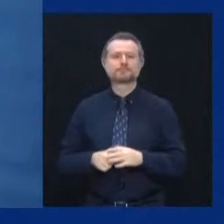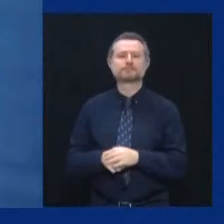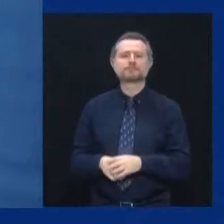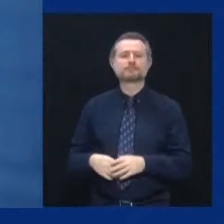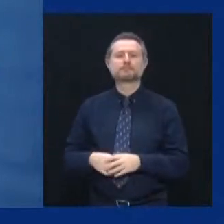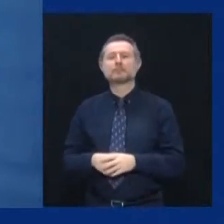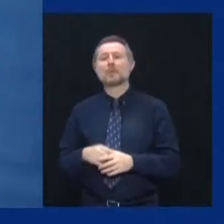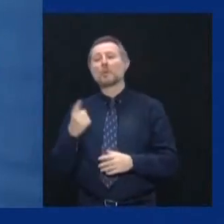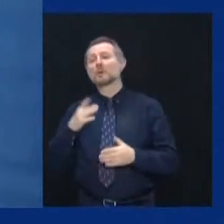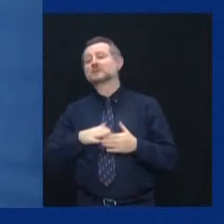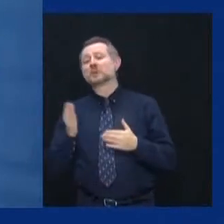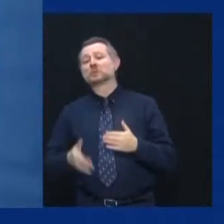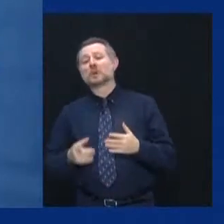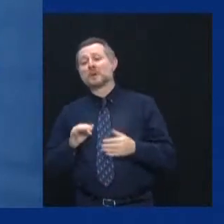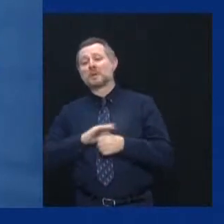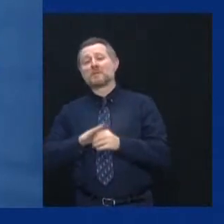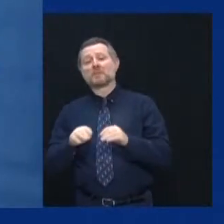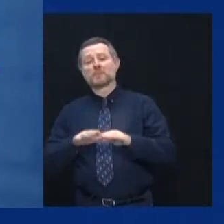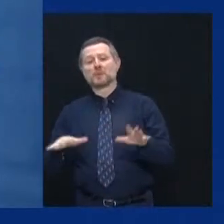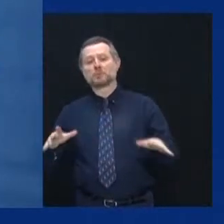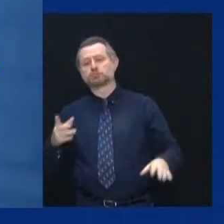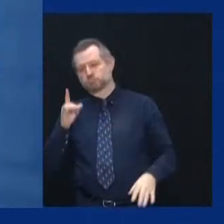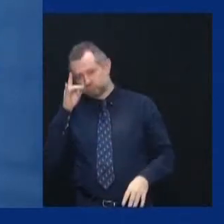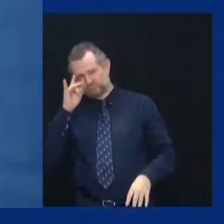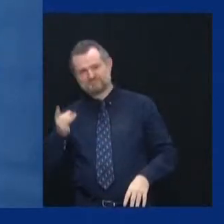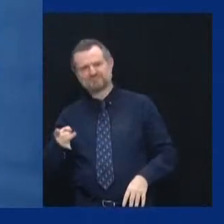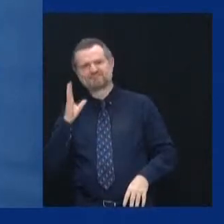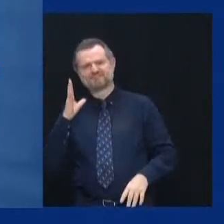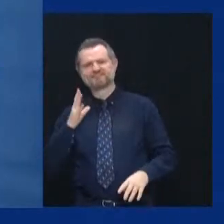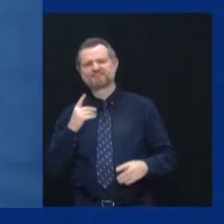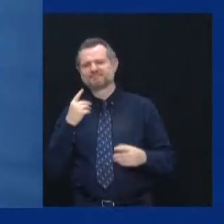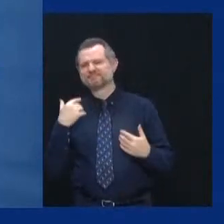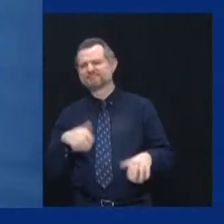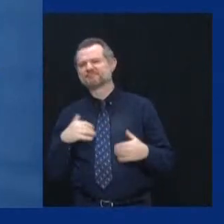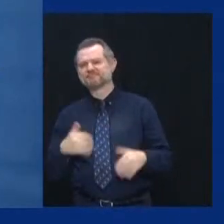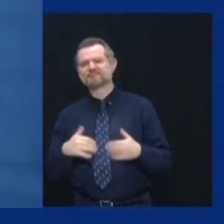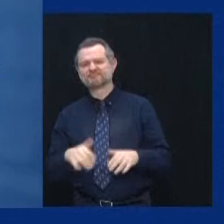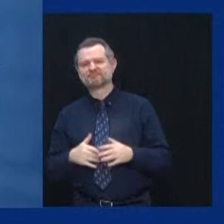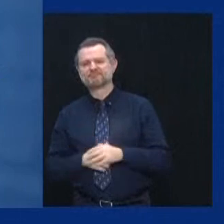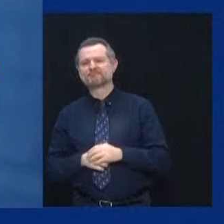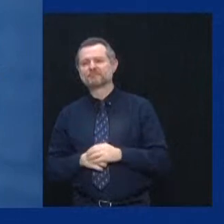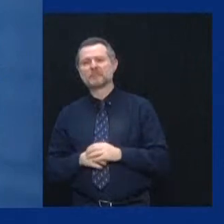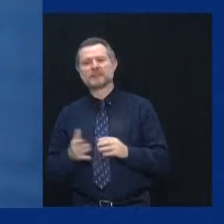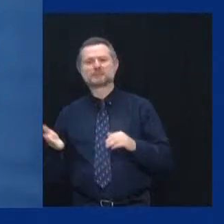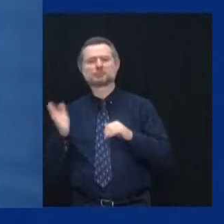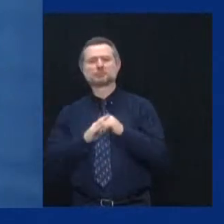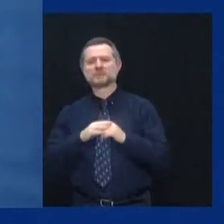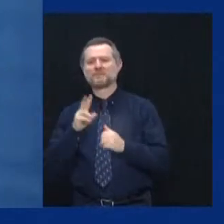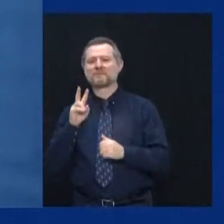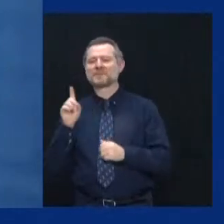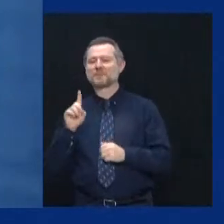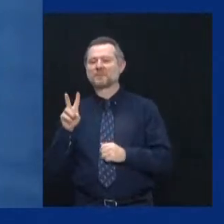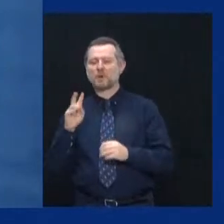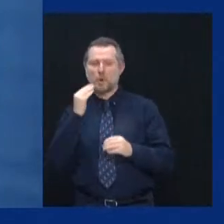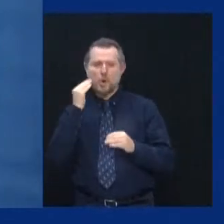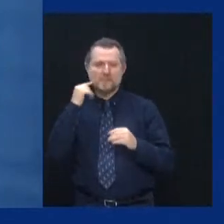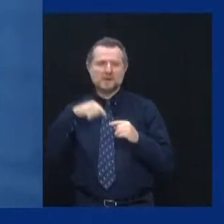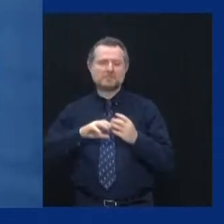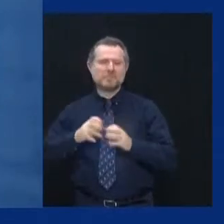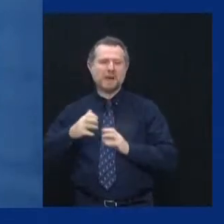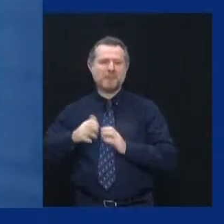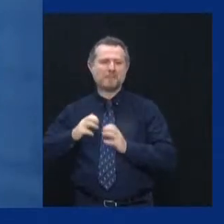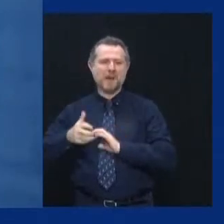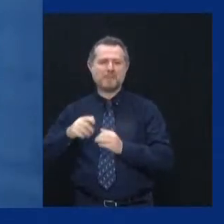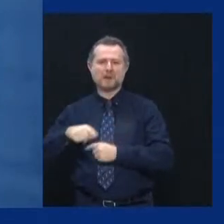of the pandemic has been a striking increase in domestic and gender-based